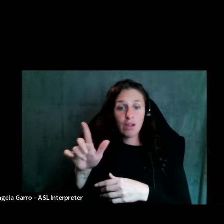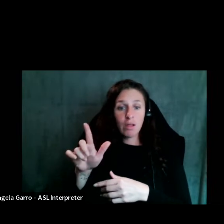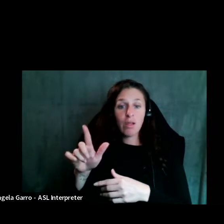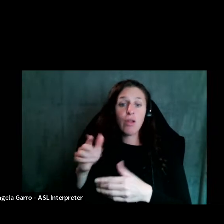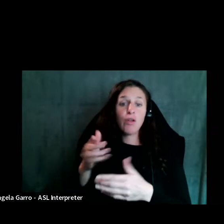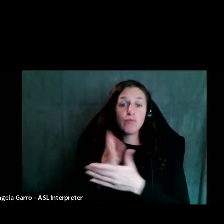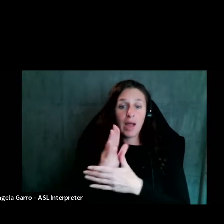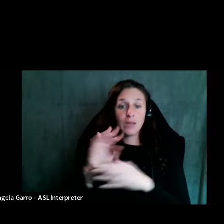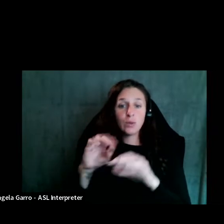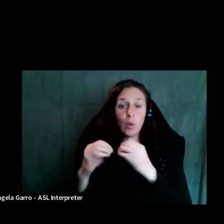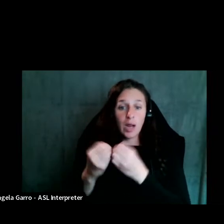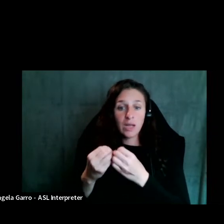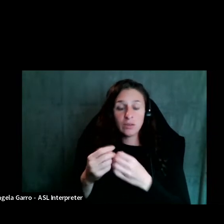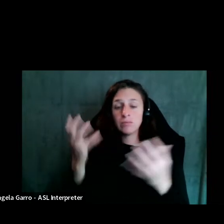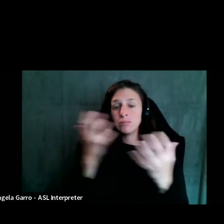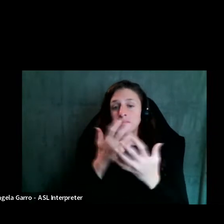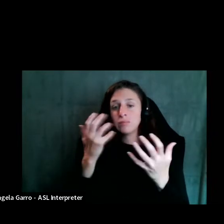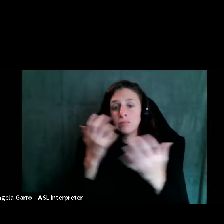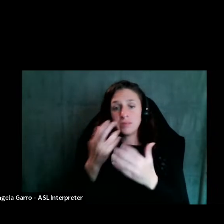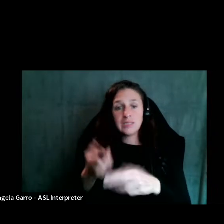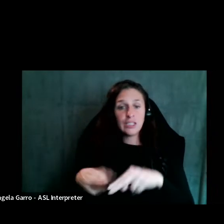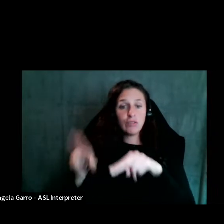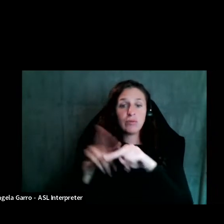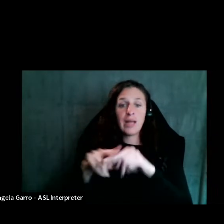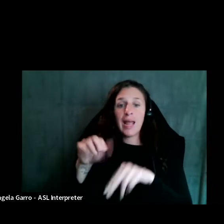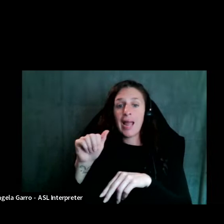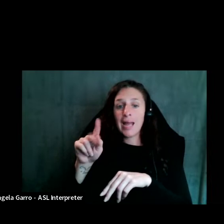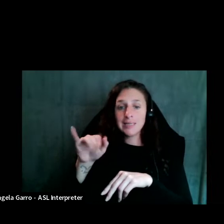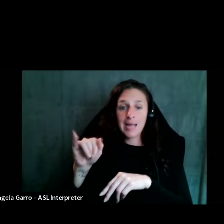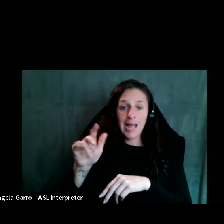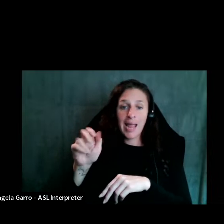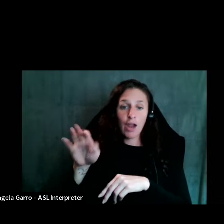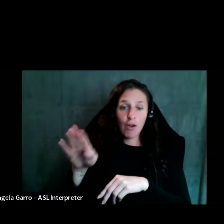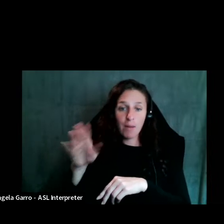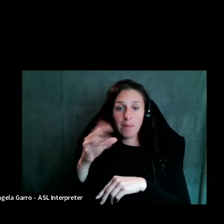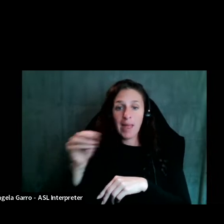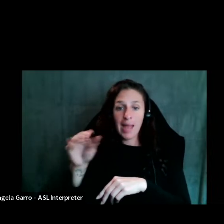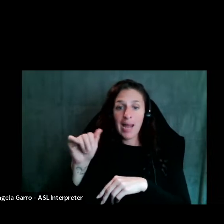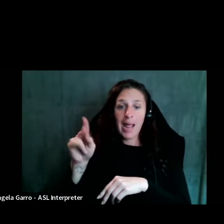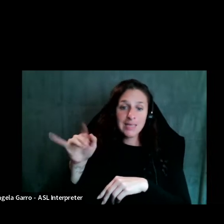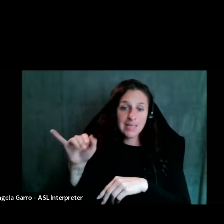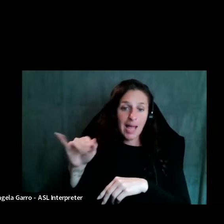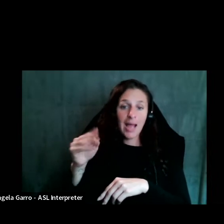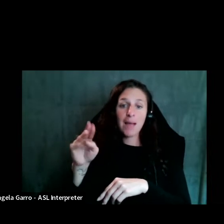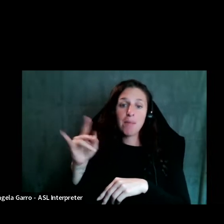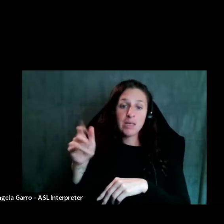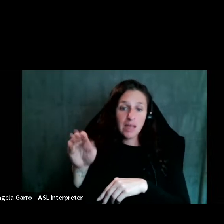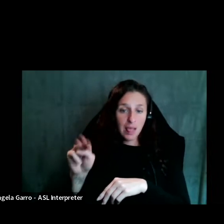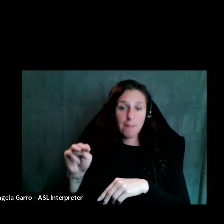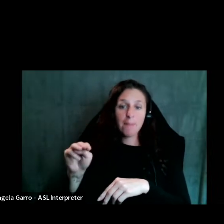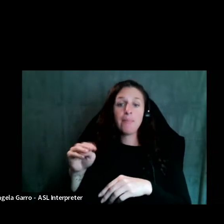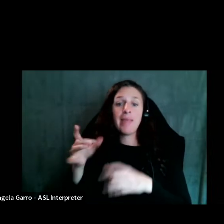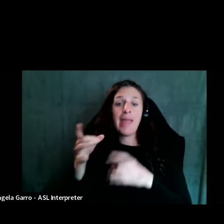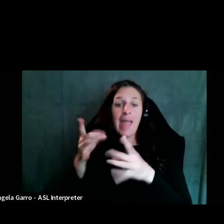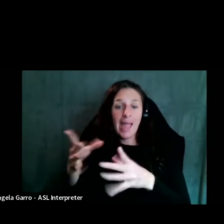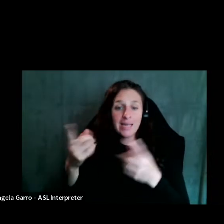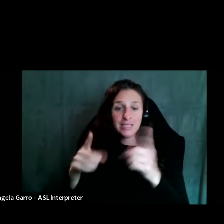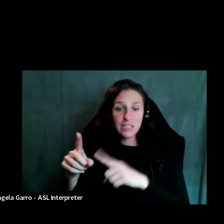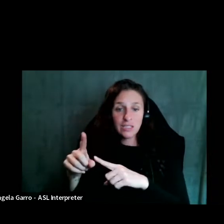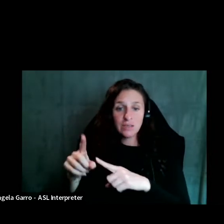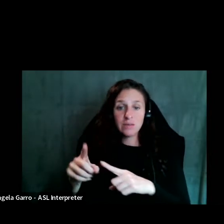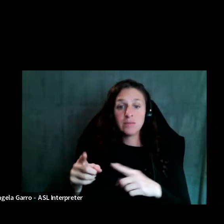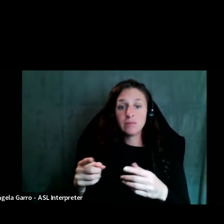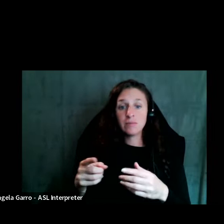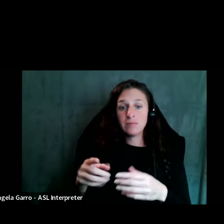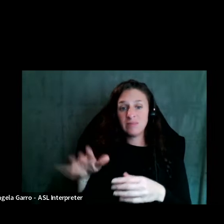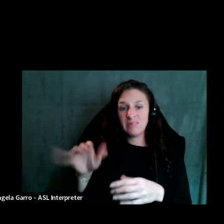in anti-Arab and anti-Muslim hate incidents, reminiscent of the post-9/11 era.